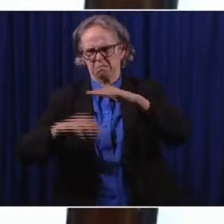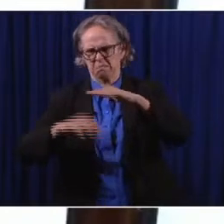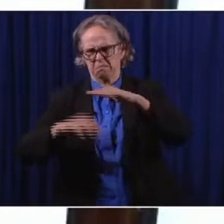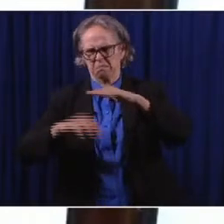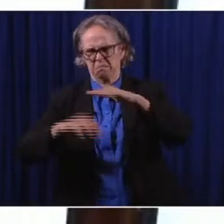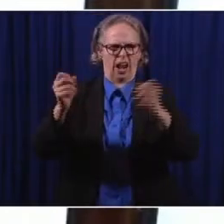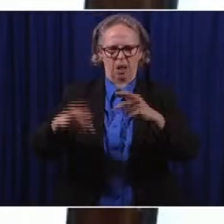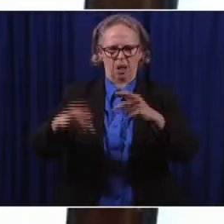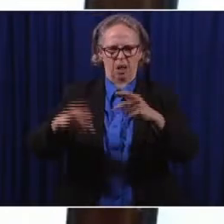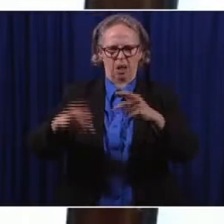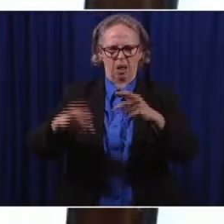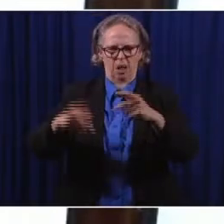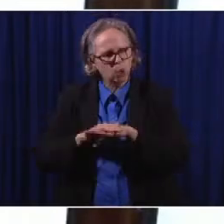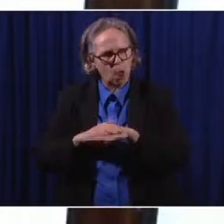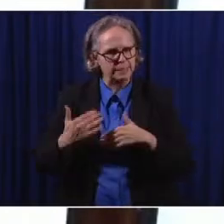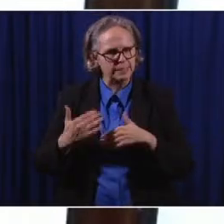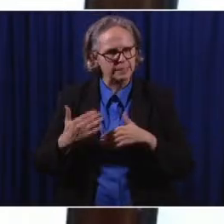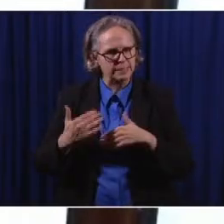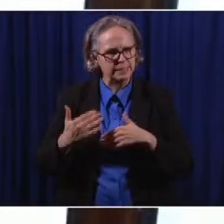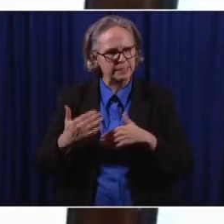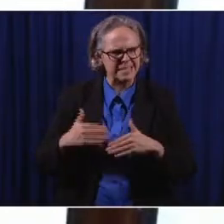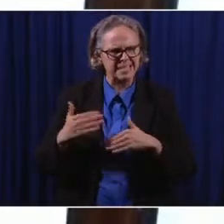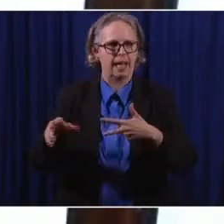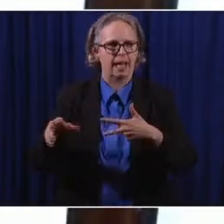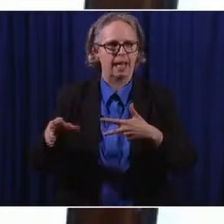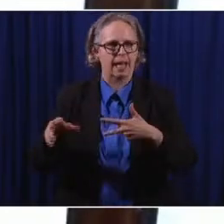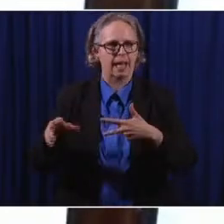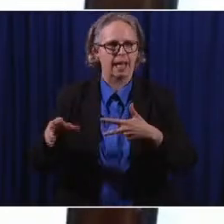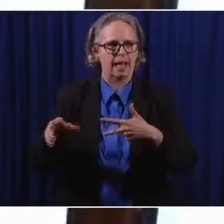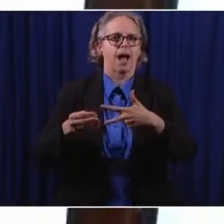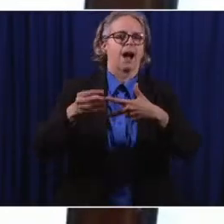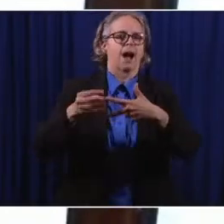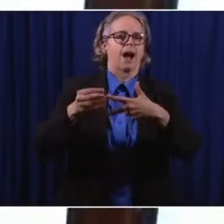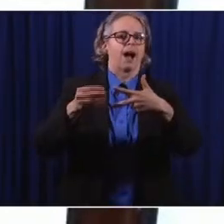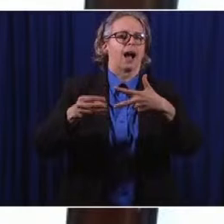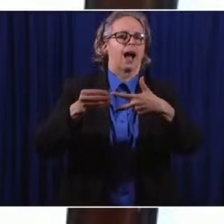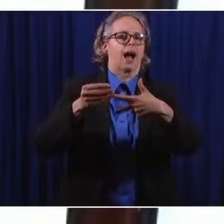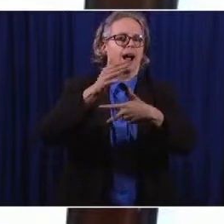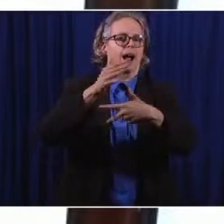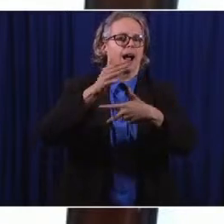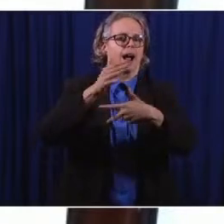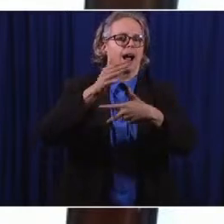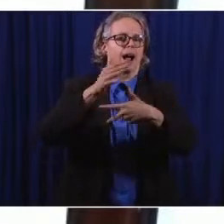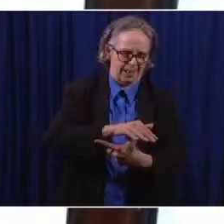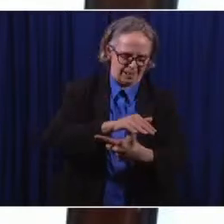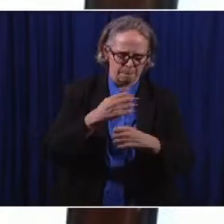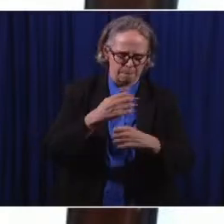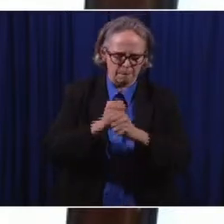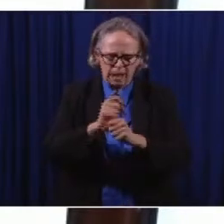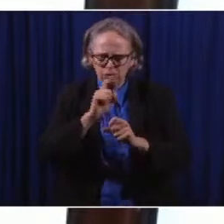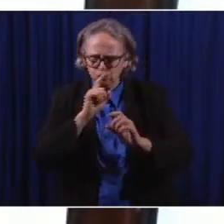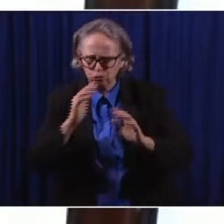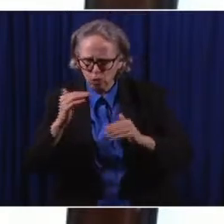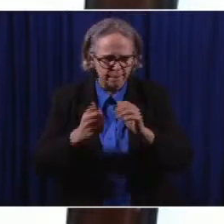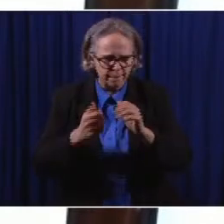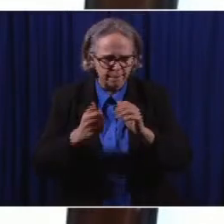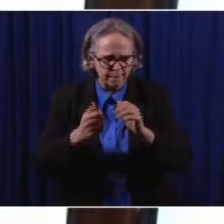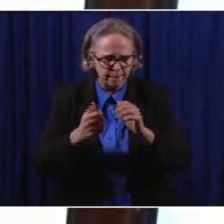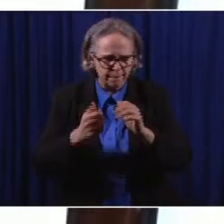for staff, making sure all the social distancing was taking place, the face covering, the